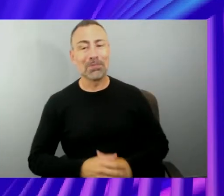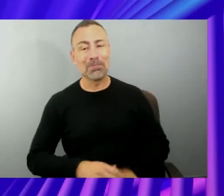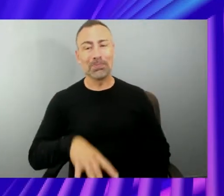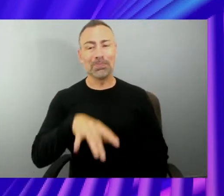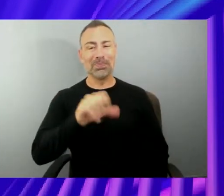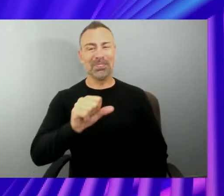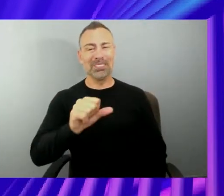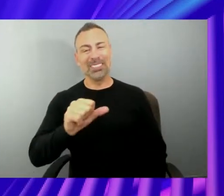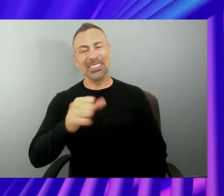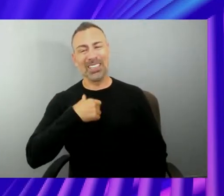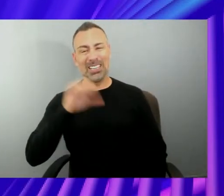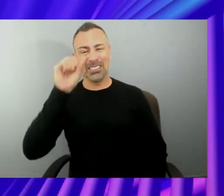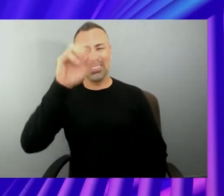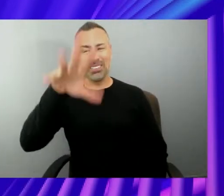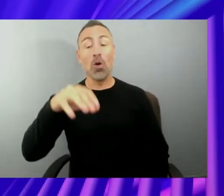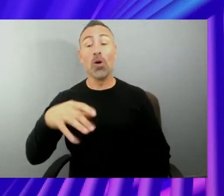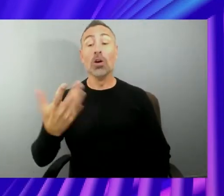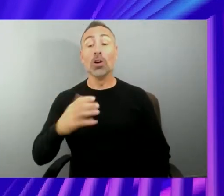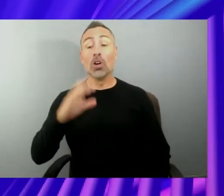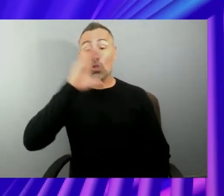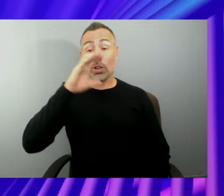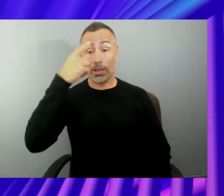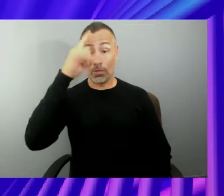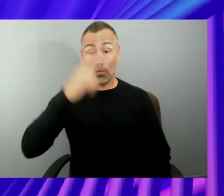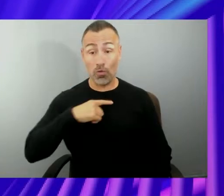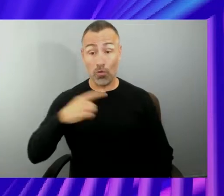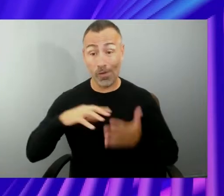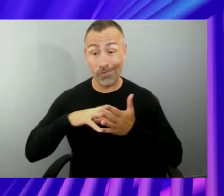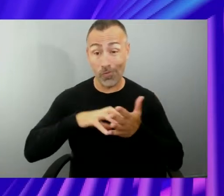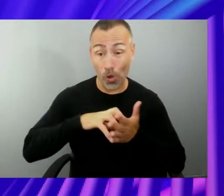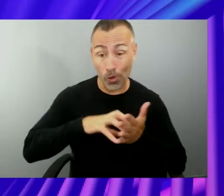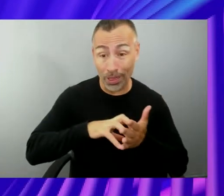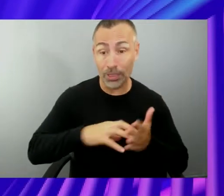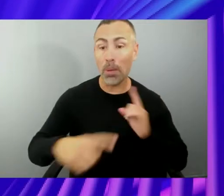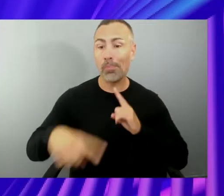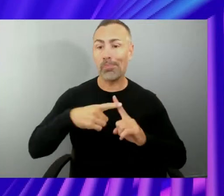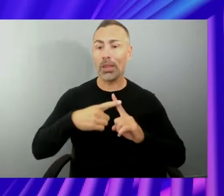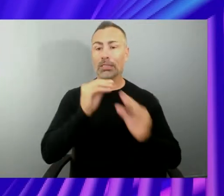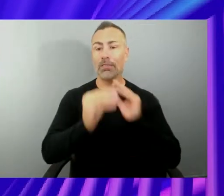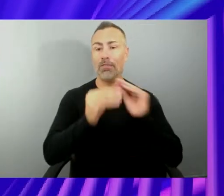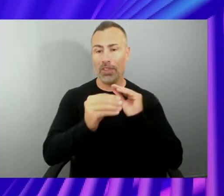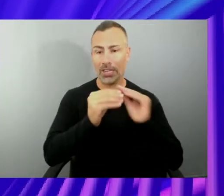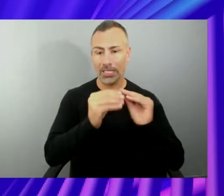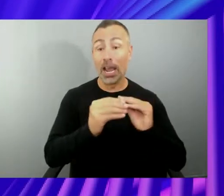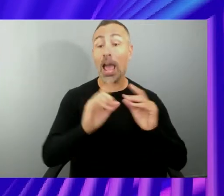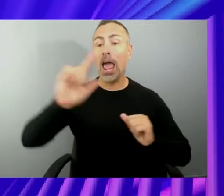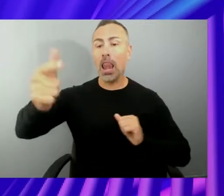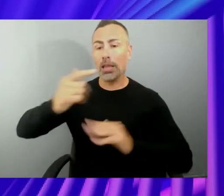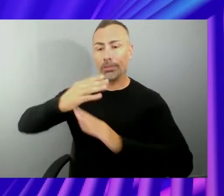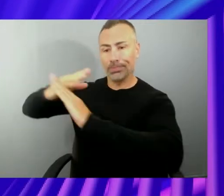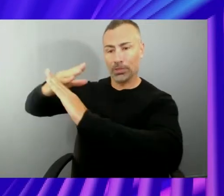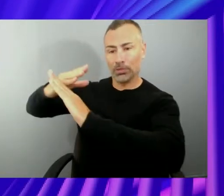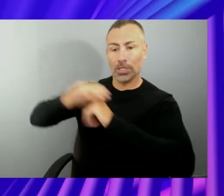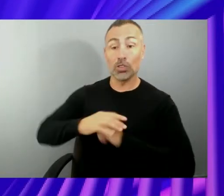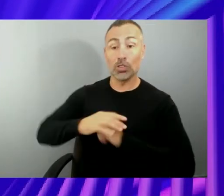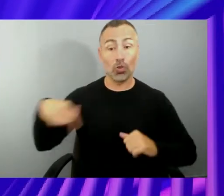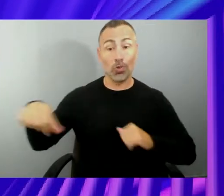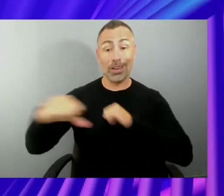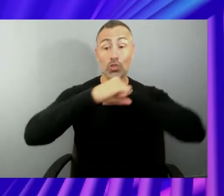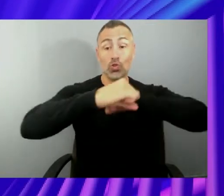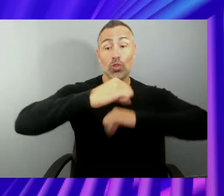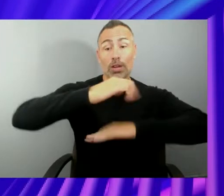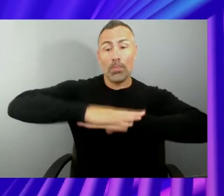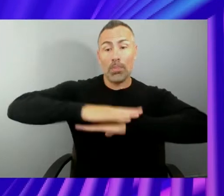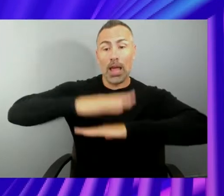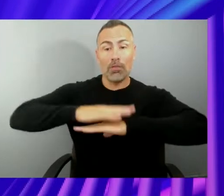just finding vulnerabilities, but fixing them and then preventing them. So we're an application security platform and not just application security testing,